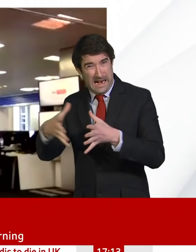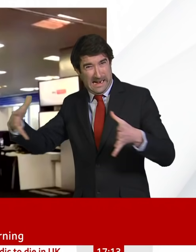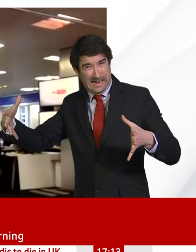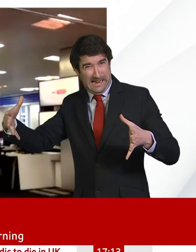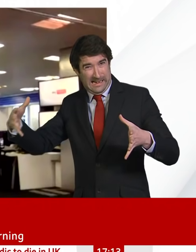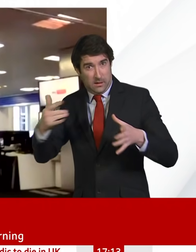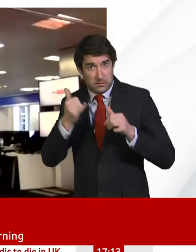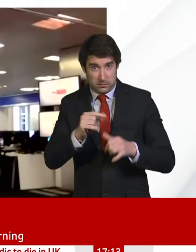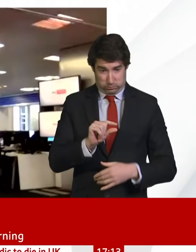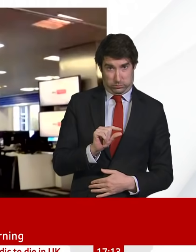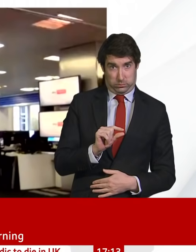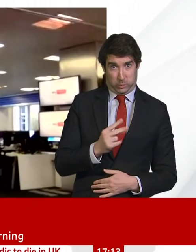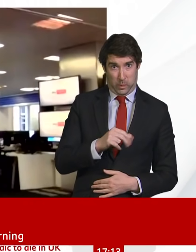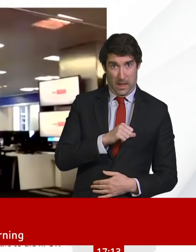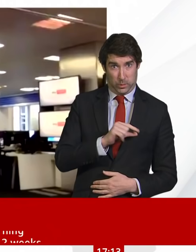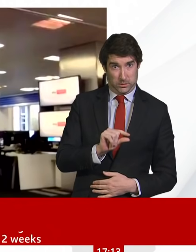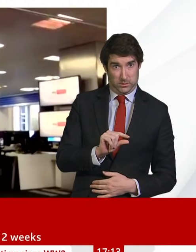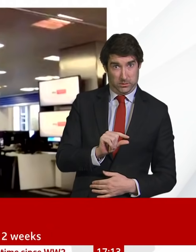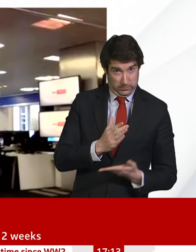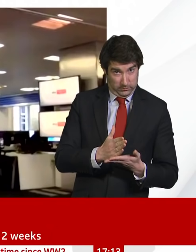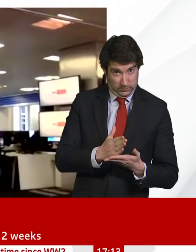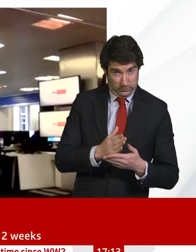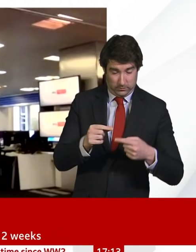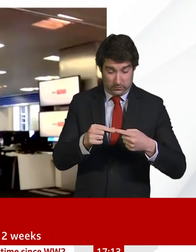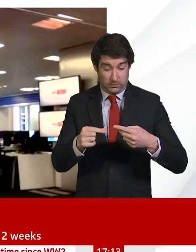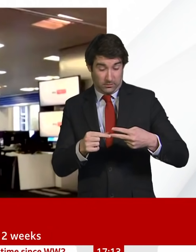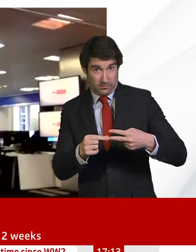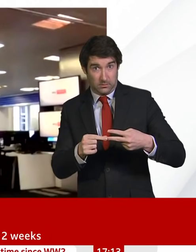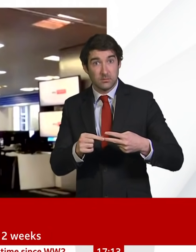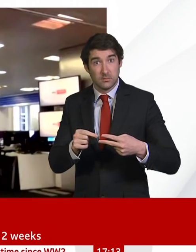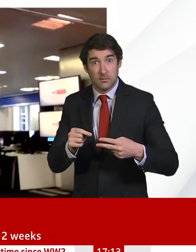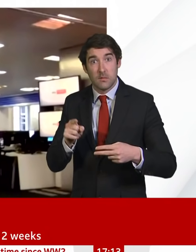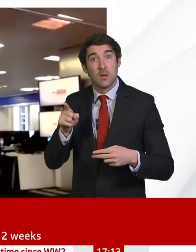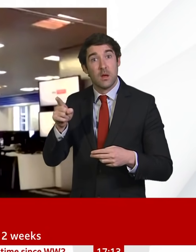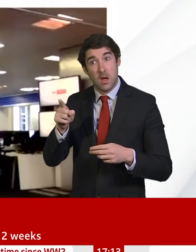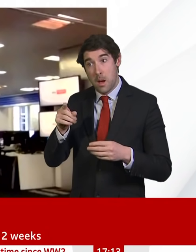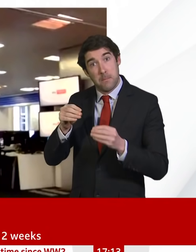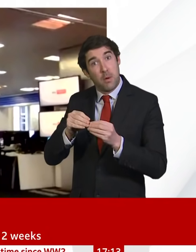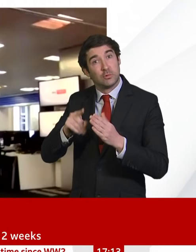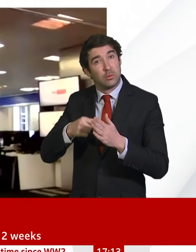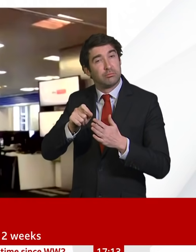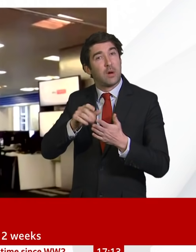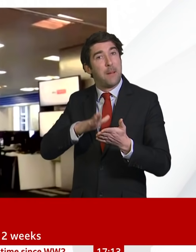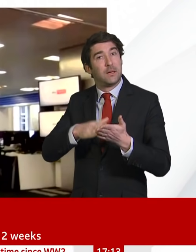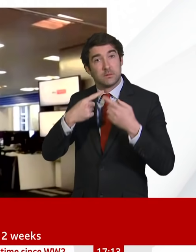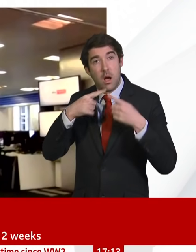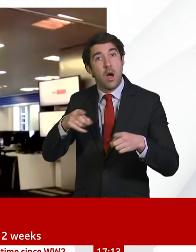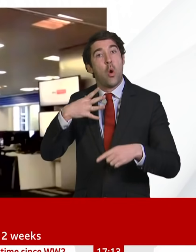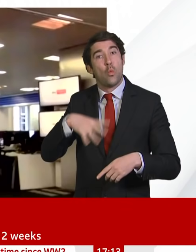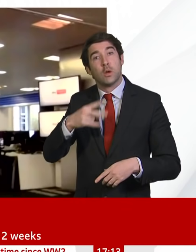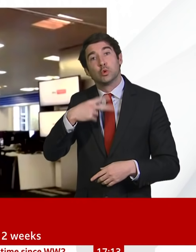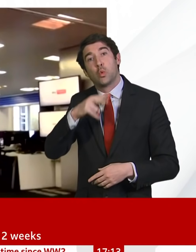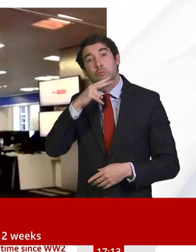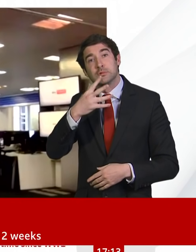said nearly 2 weeks ago he wanted to get to 250,000 tests a day. That was the virus and antibody tests. Latest daily figure